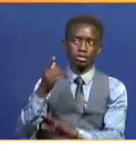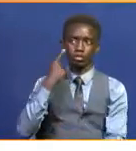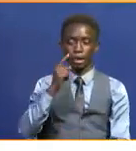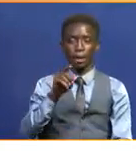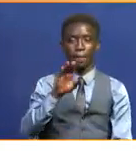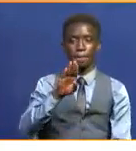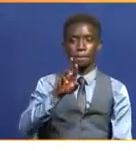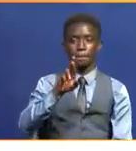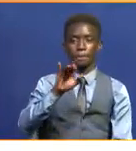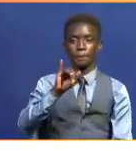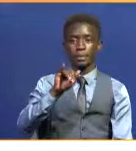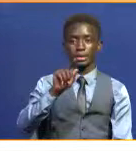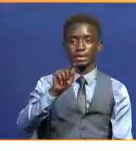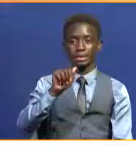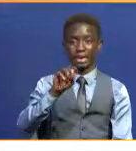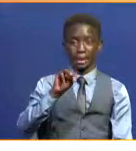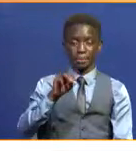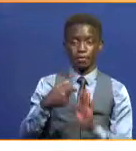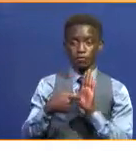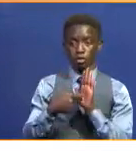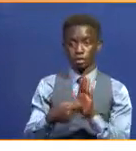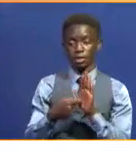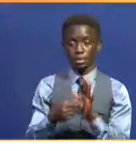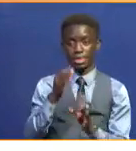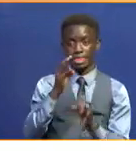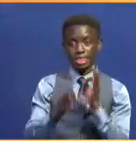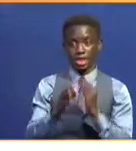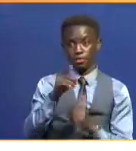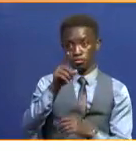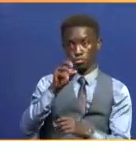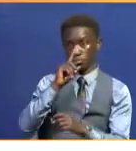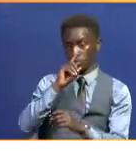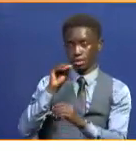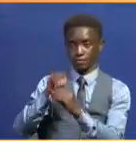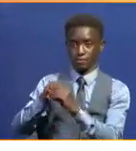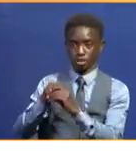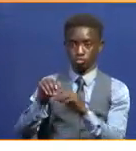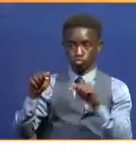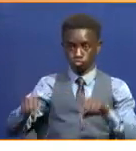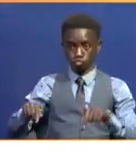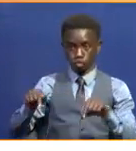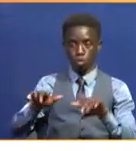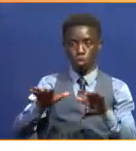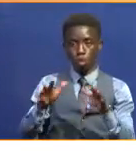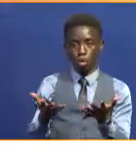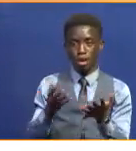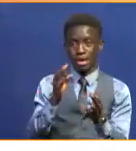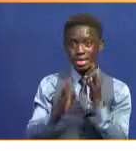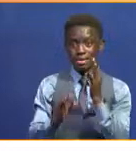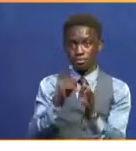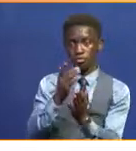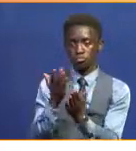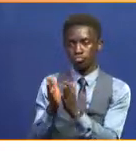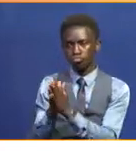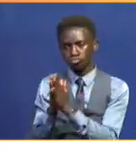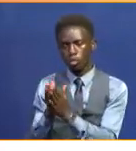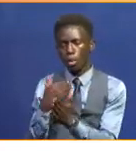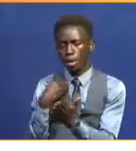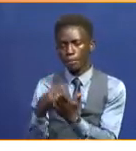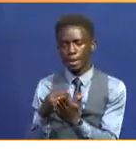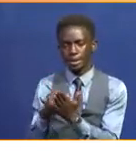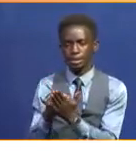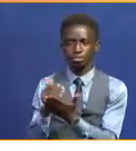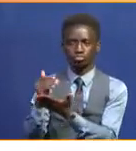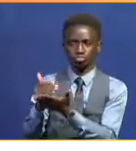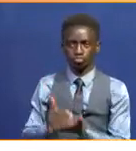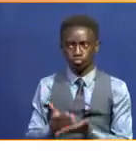for example, if you are to invest today mm-hmm. Or request for your money today morning, then